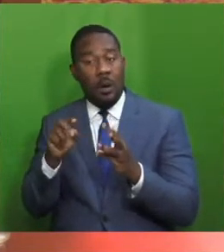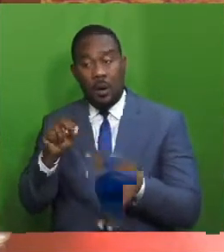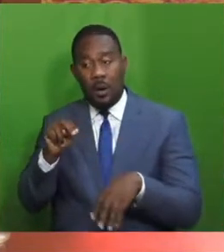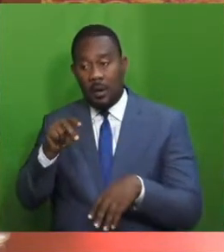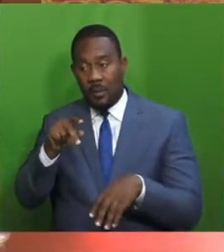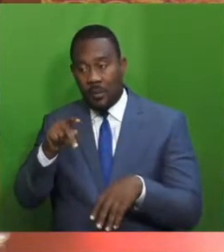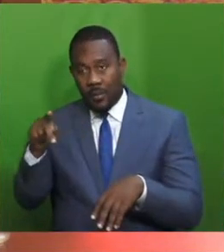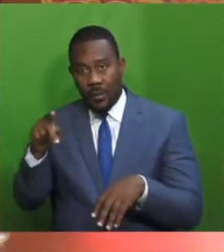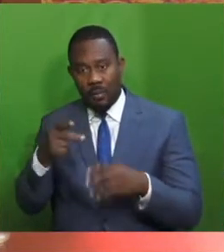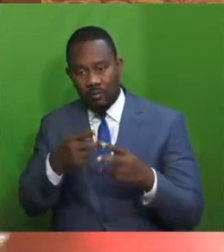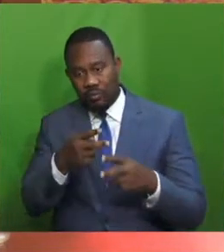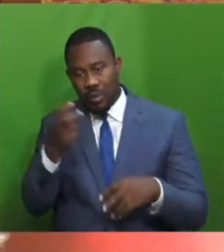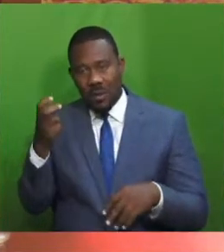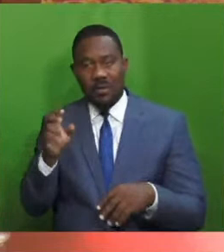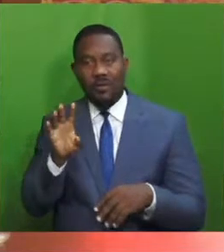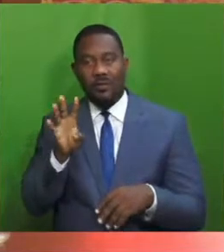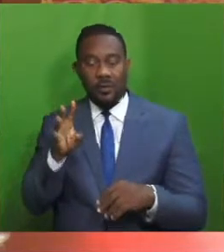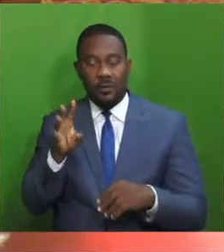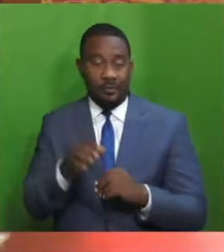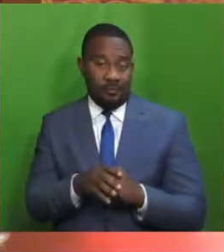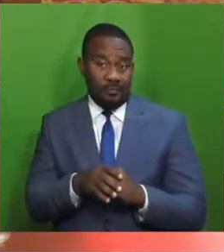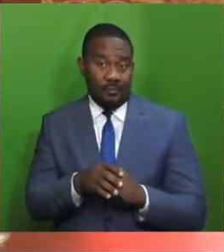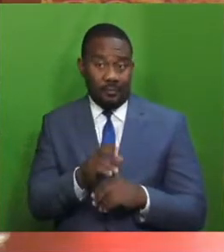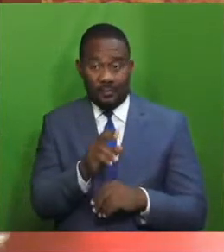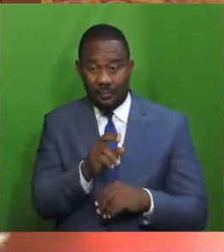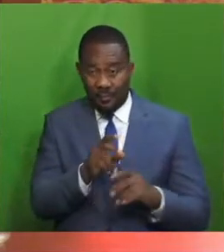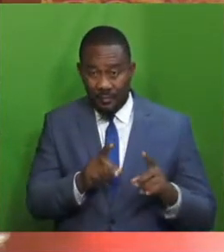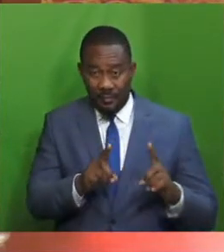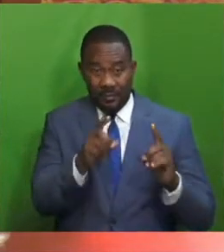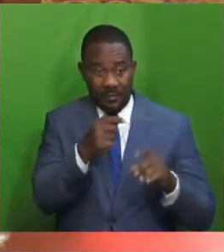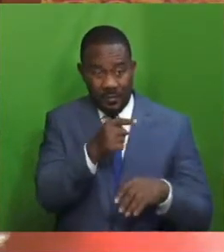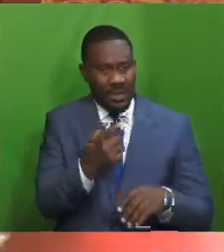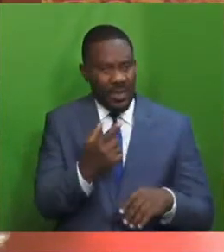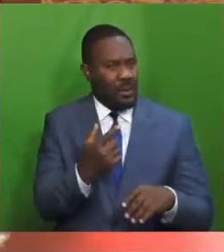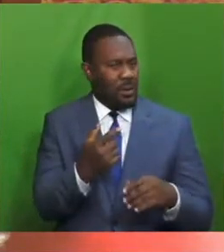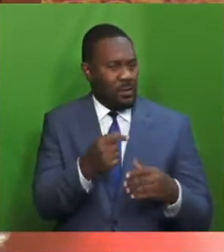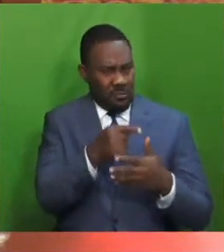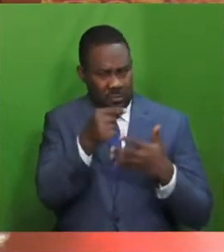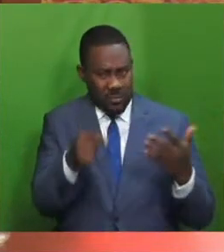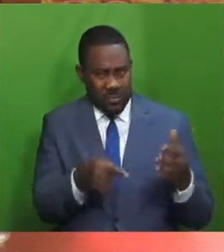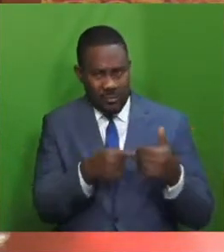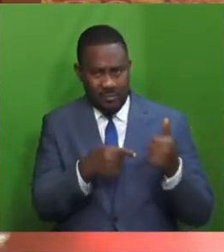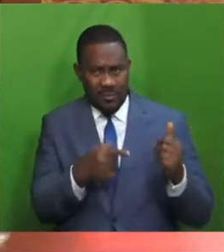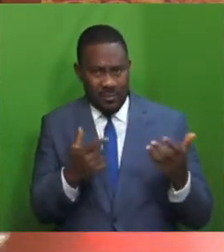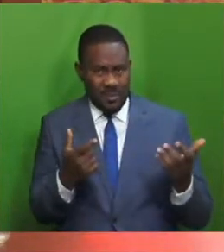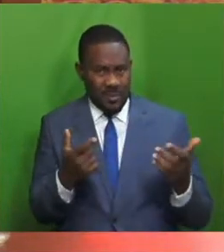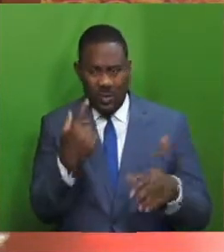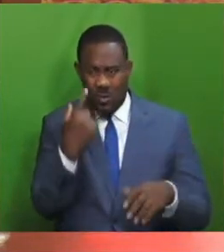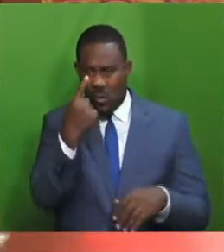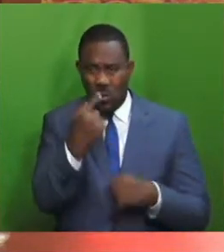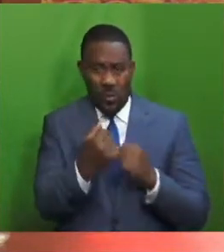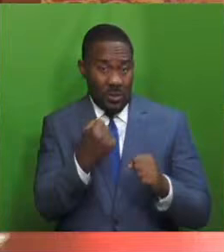criteria were 10. It was only in 1 year that we attained 3 out of 10.